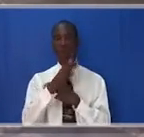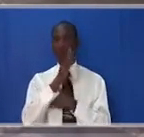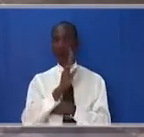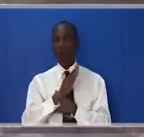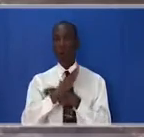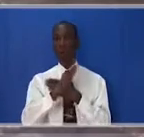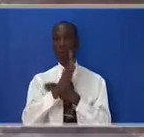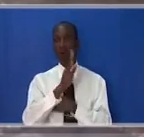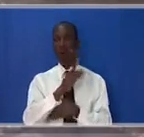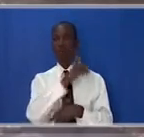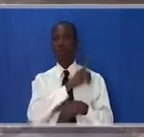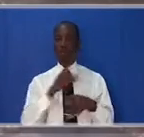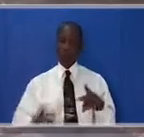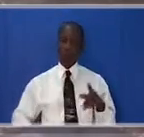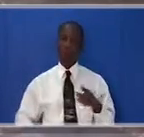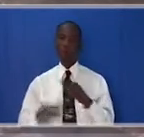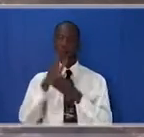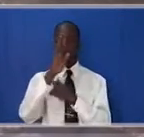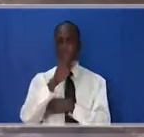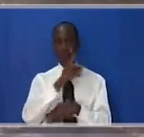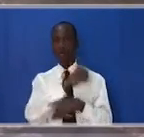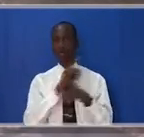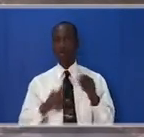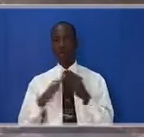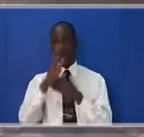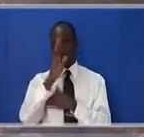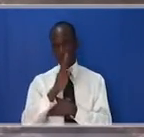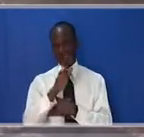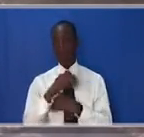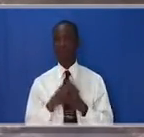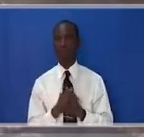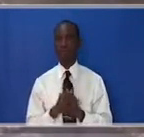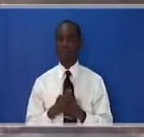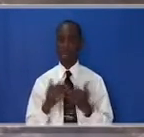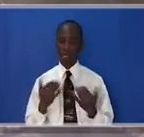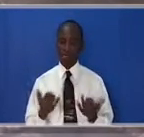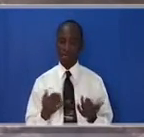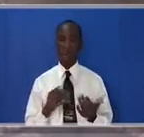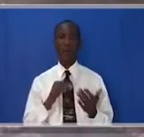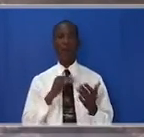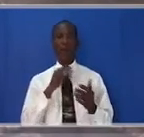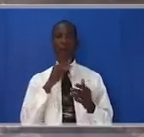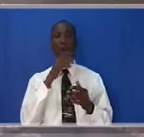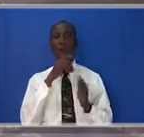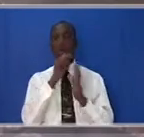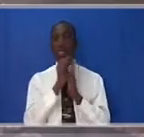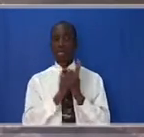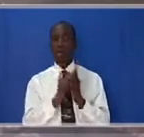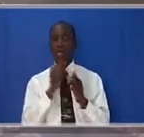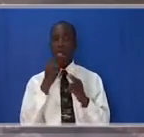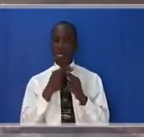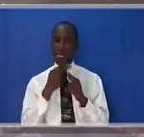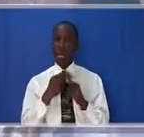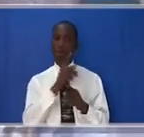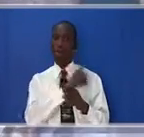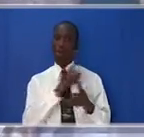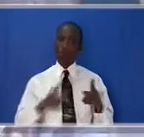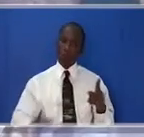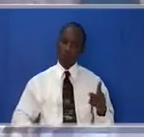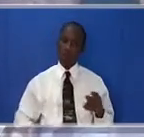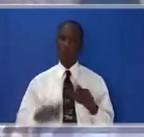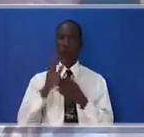no na apamfofro bremu ye be ma mo text a e kire se sadi Awurade